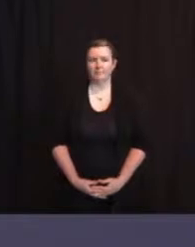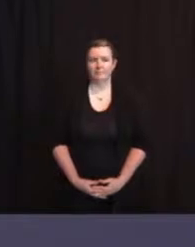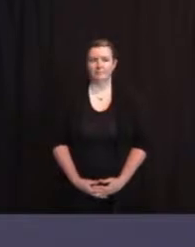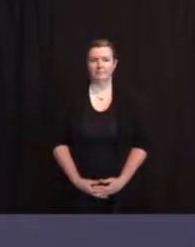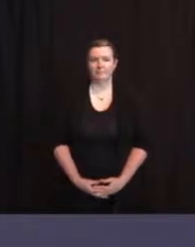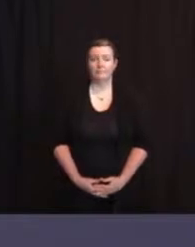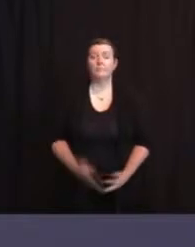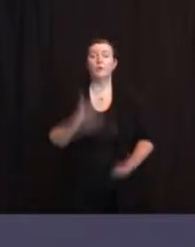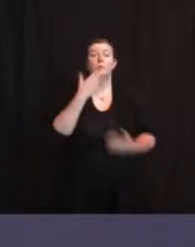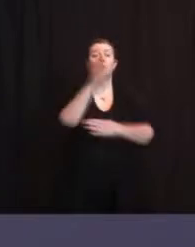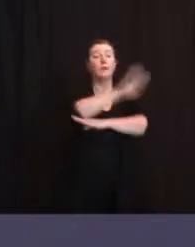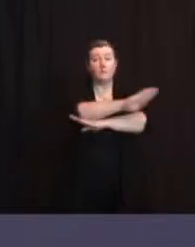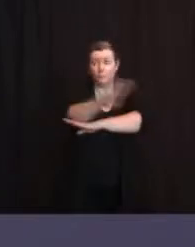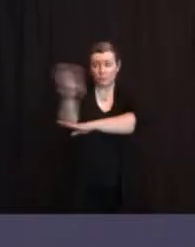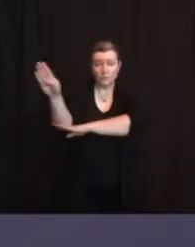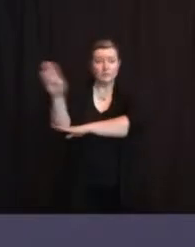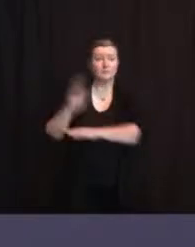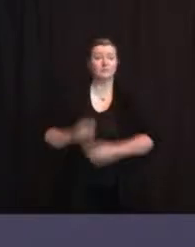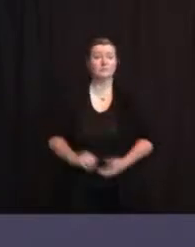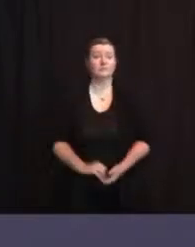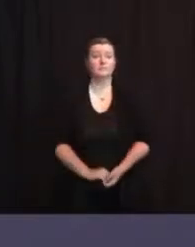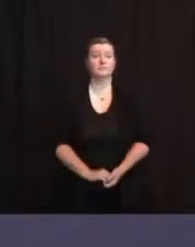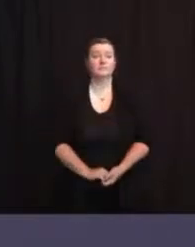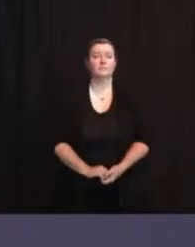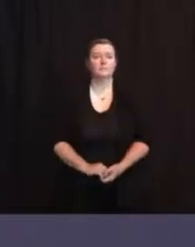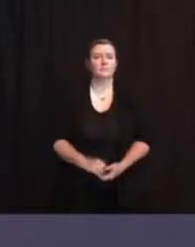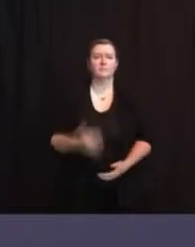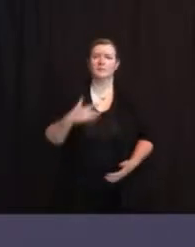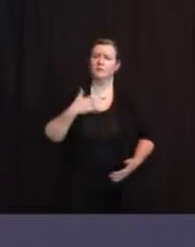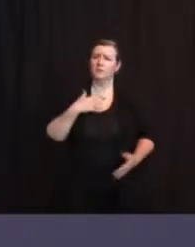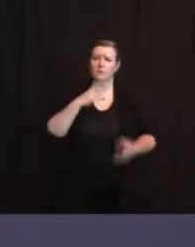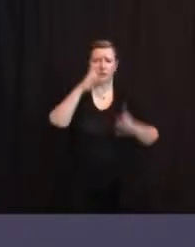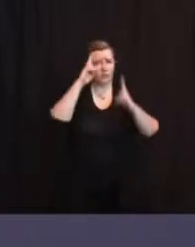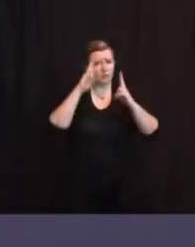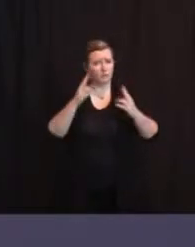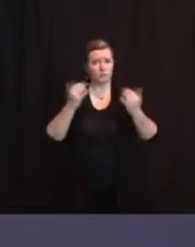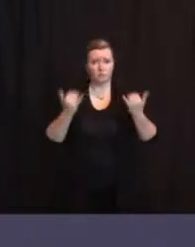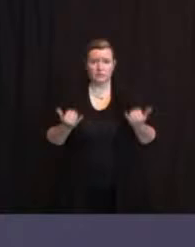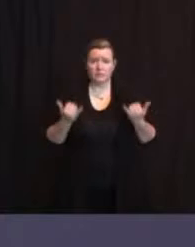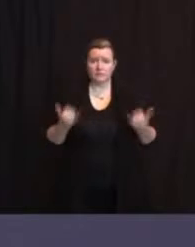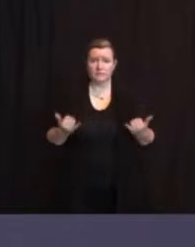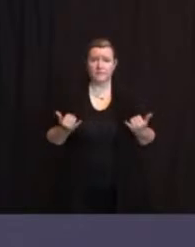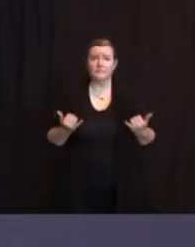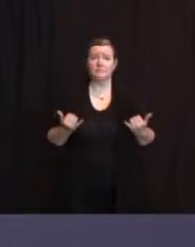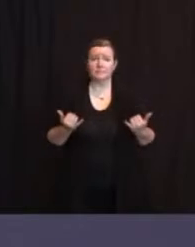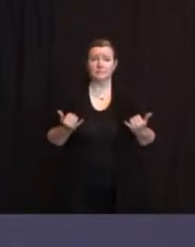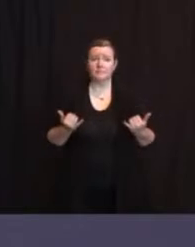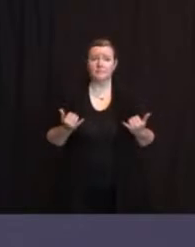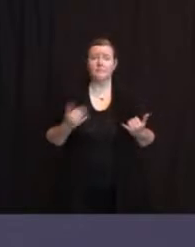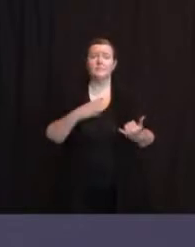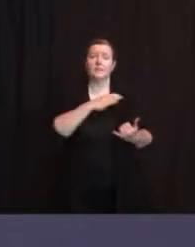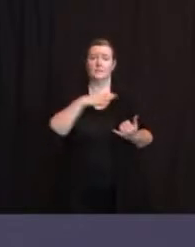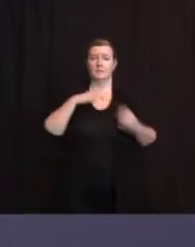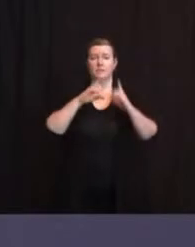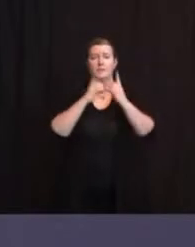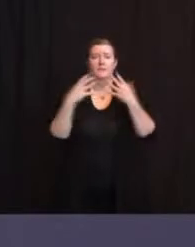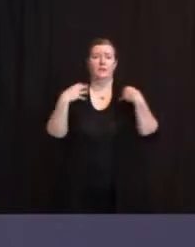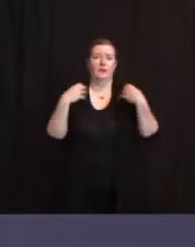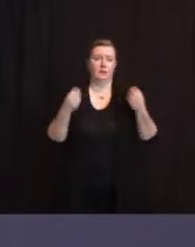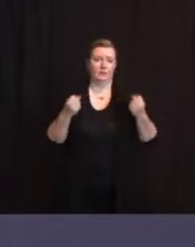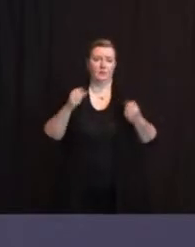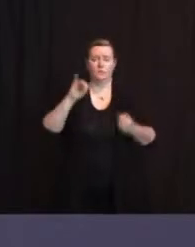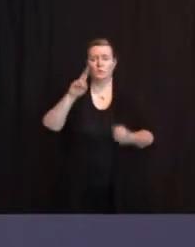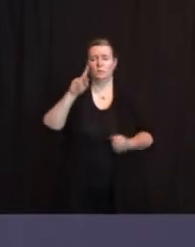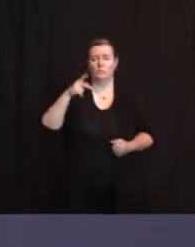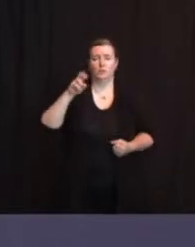Good afternoon. I'm honored to be joined by the woman to my right who needs no introduction, the Commissioner of the Department of Health, Judy